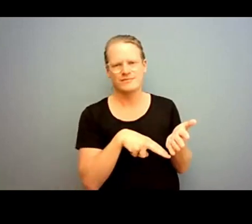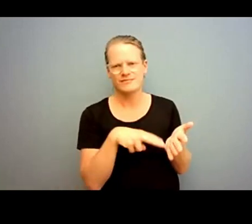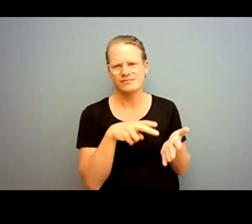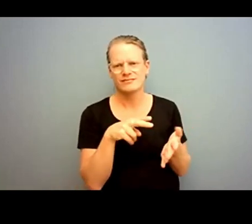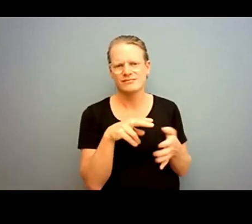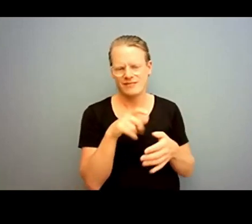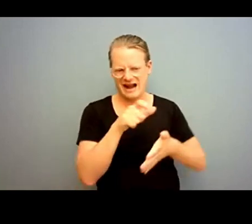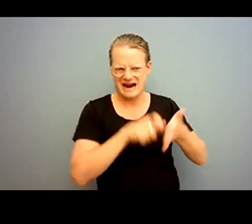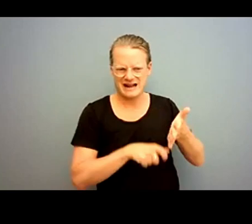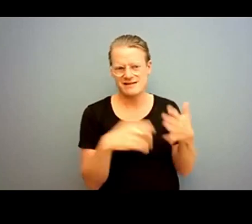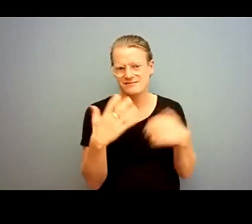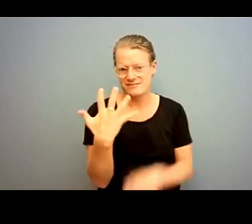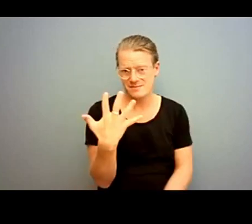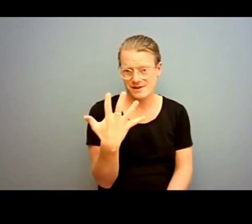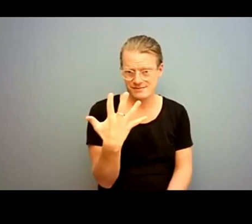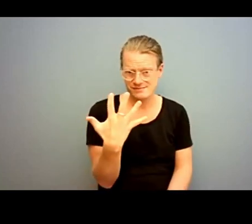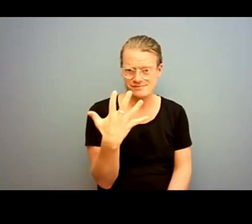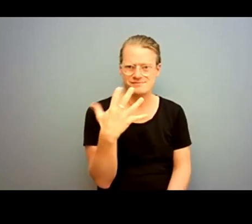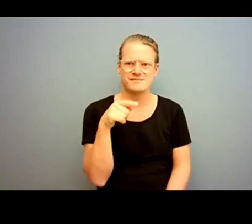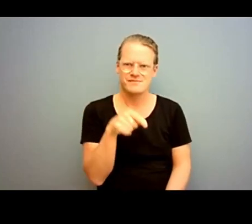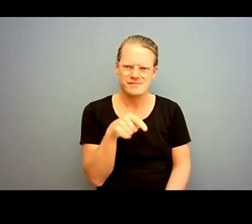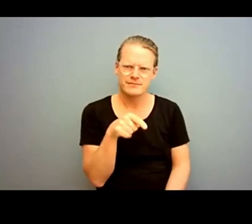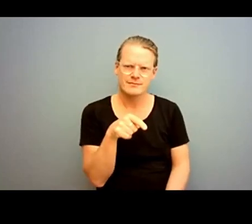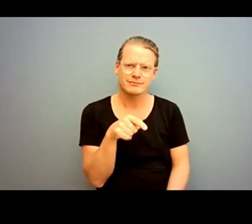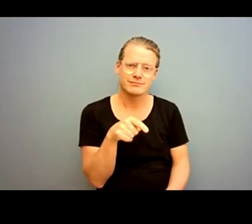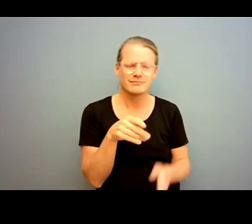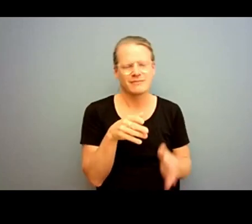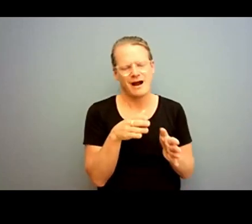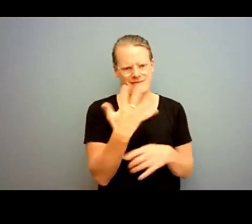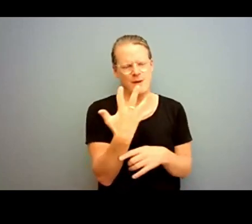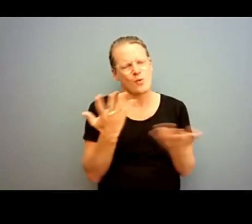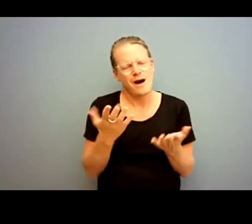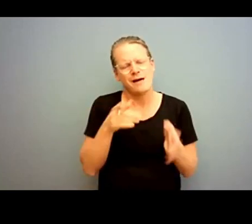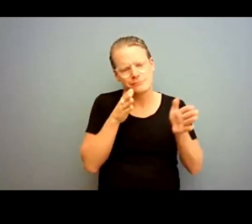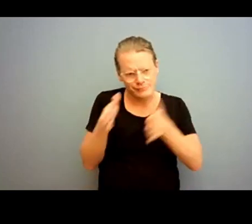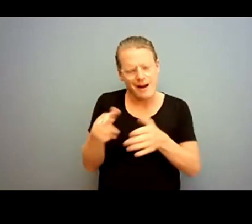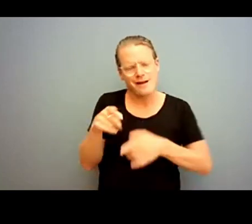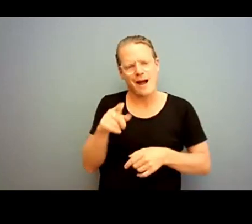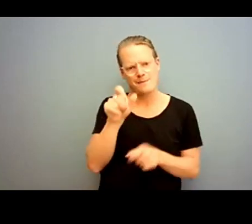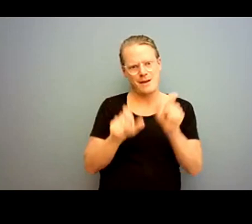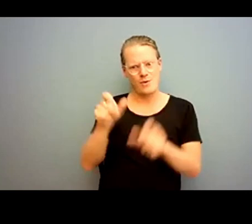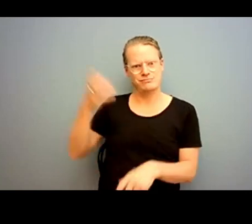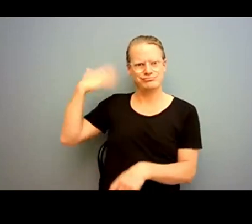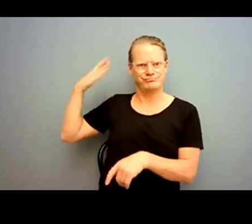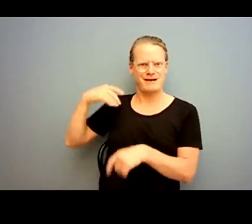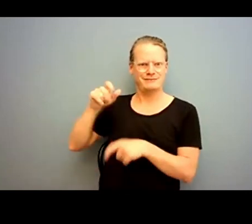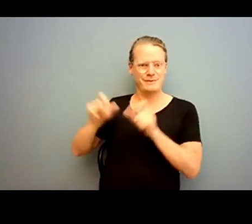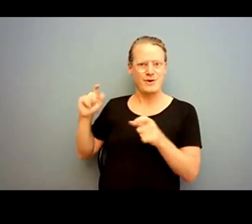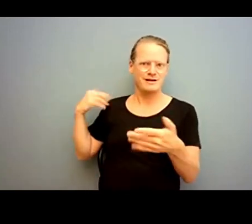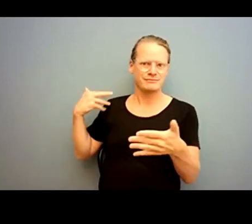declaration, to the effect that Indigenous persons have a right to maintain and strengthen their